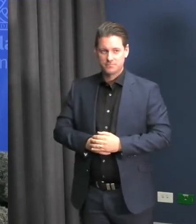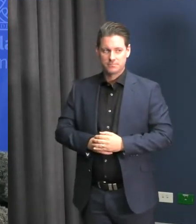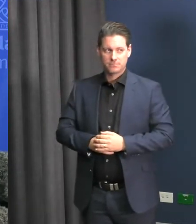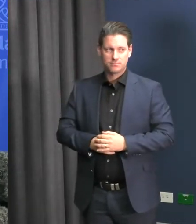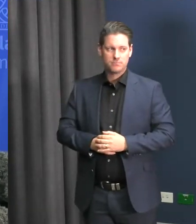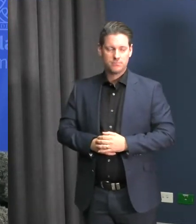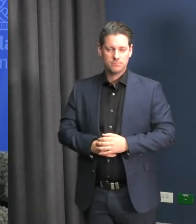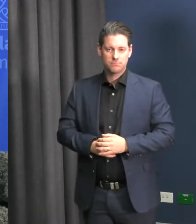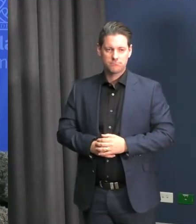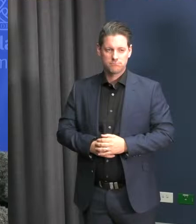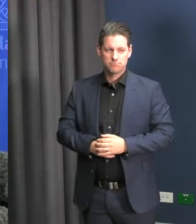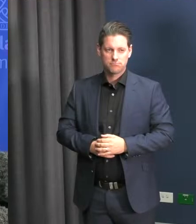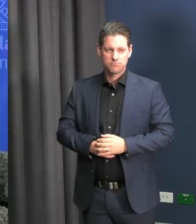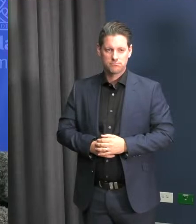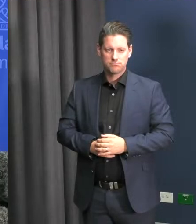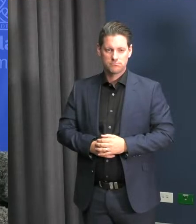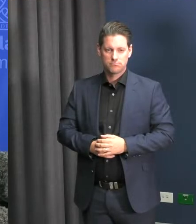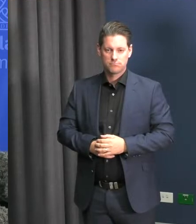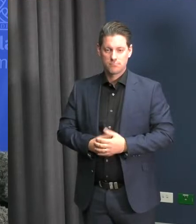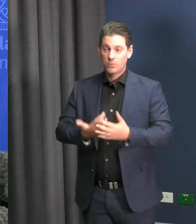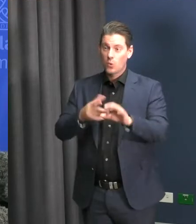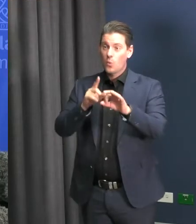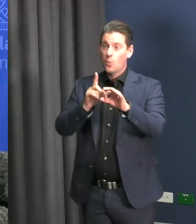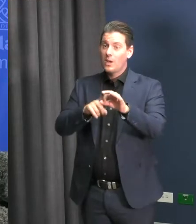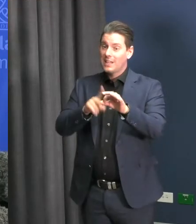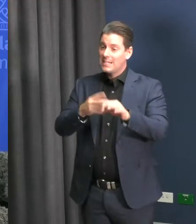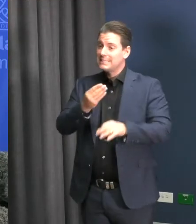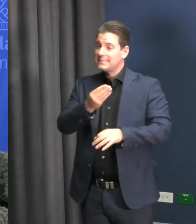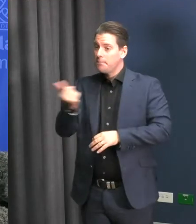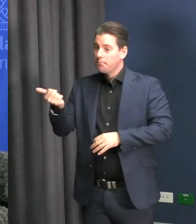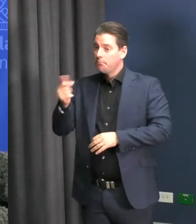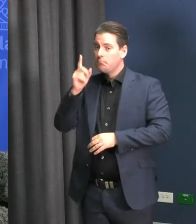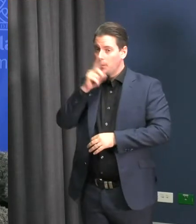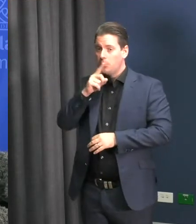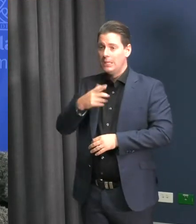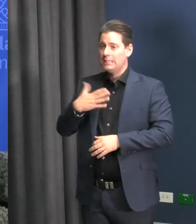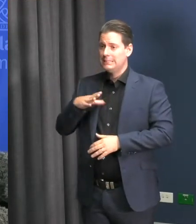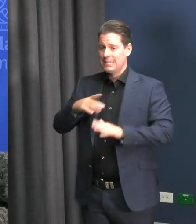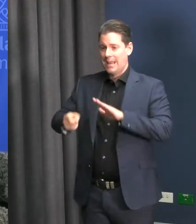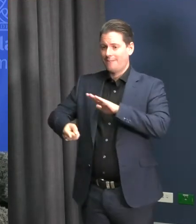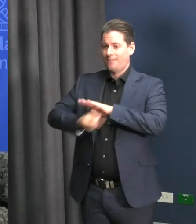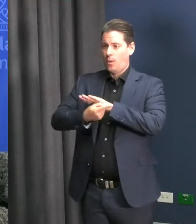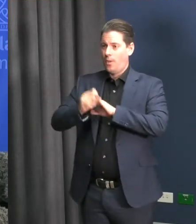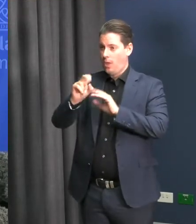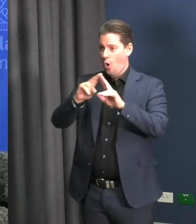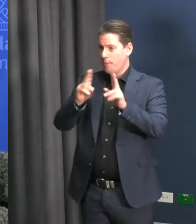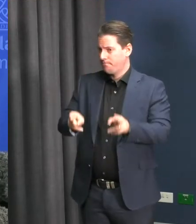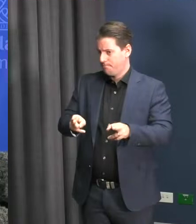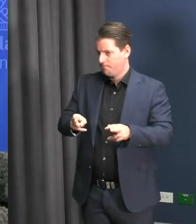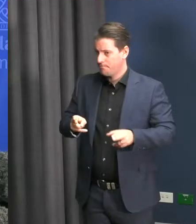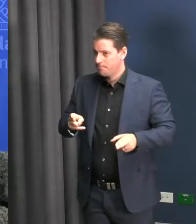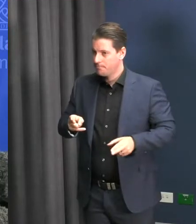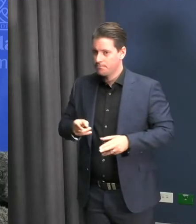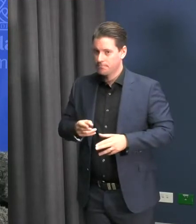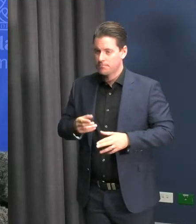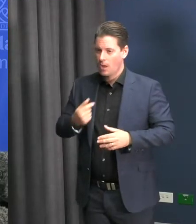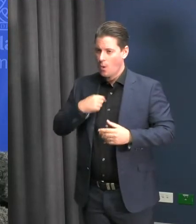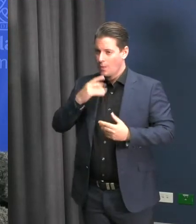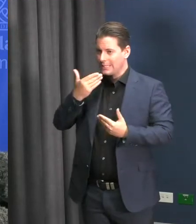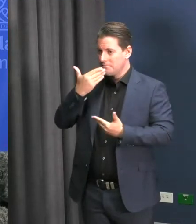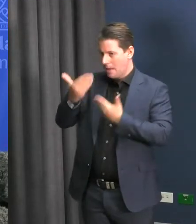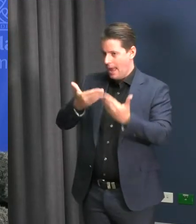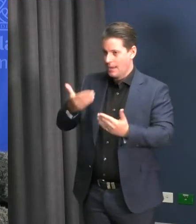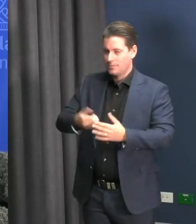I want to speak to Queenslanders who may need to evacuate, and I'll unpack a little bit about that. So